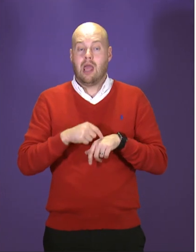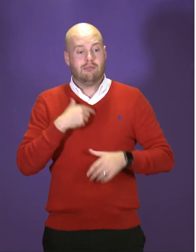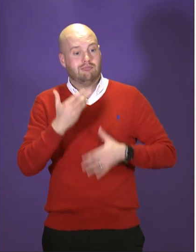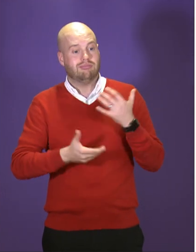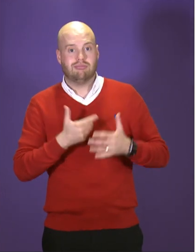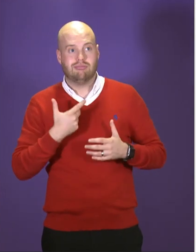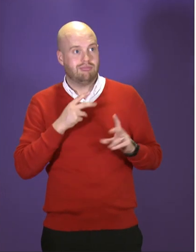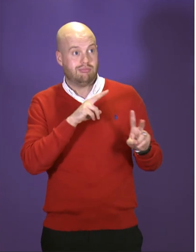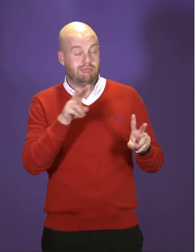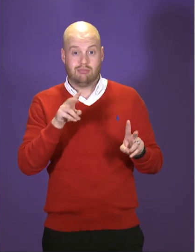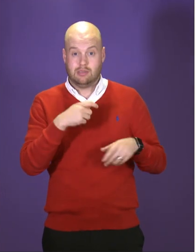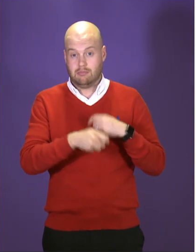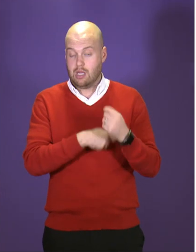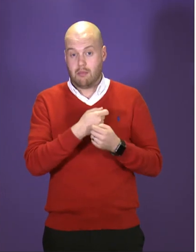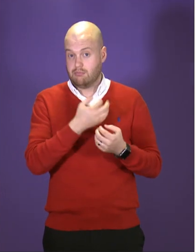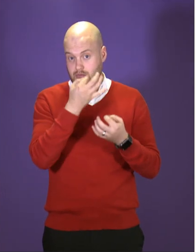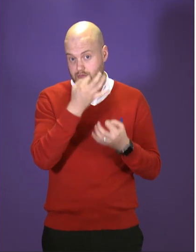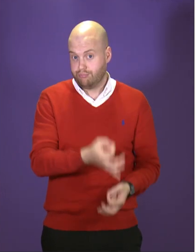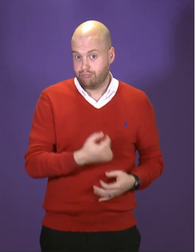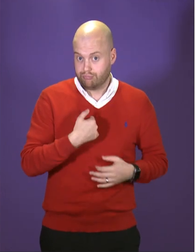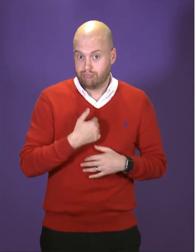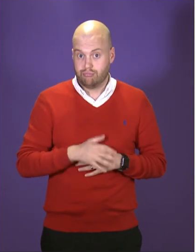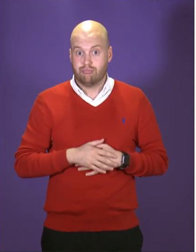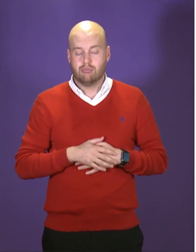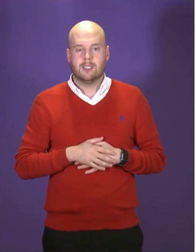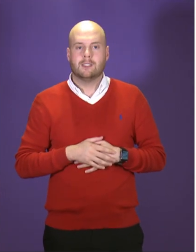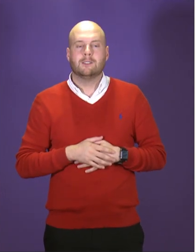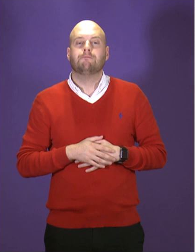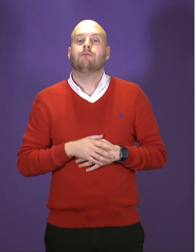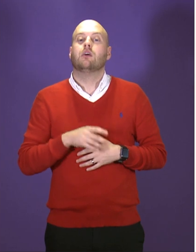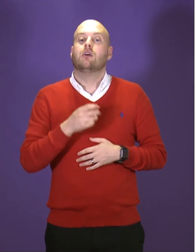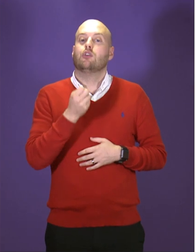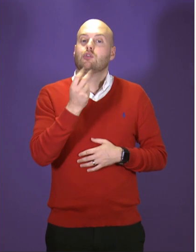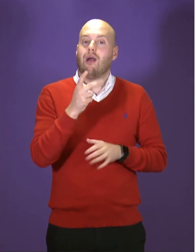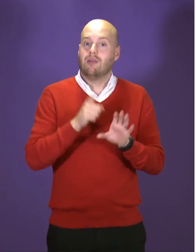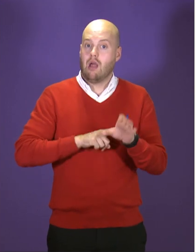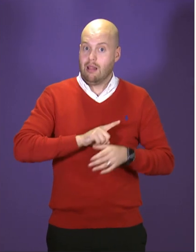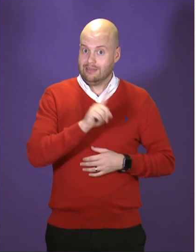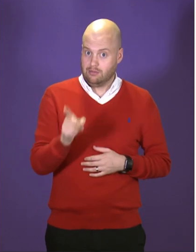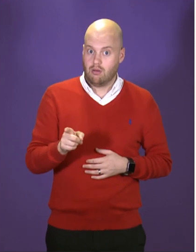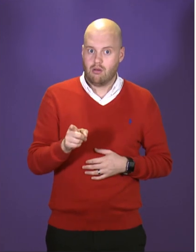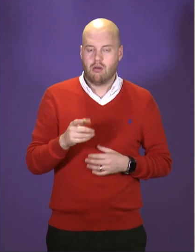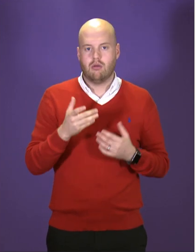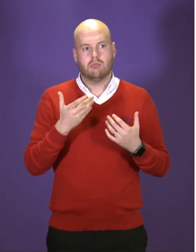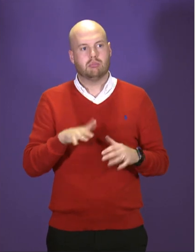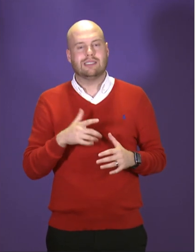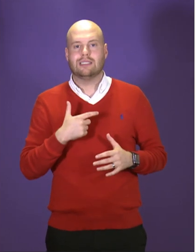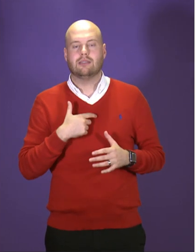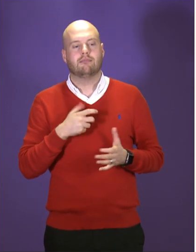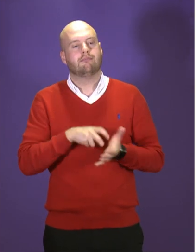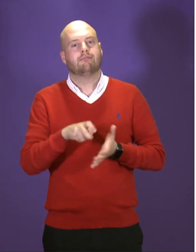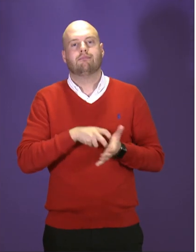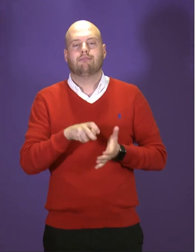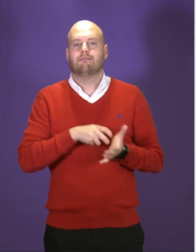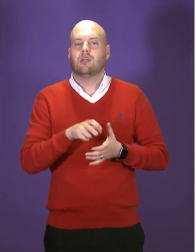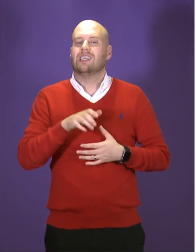the job I'm now in. If we fast forward 12 years, I had been walking along the South